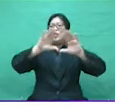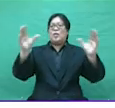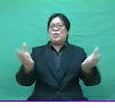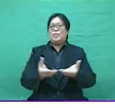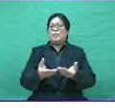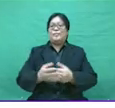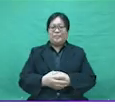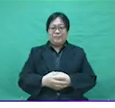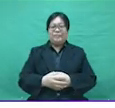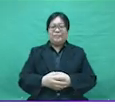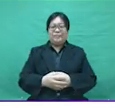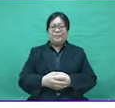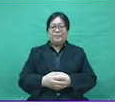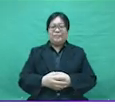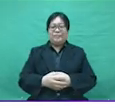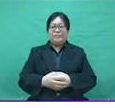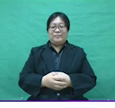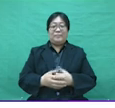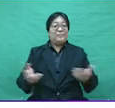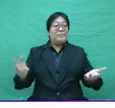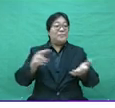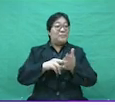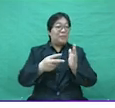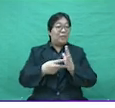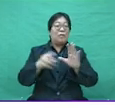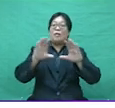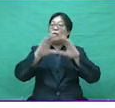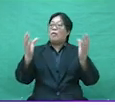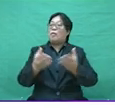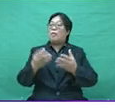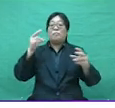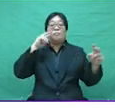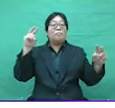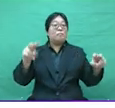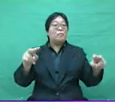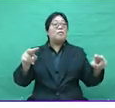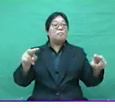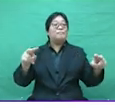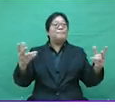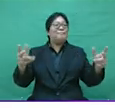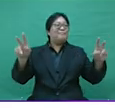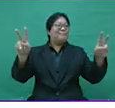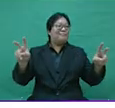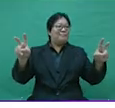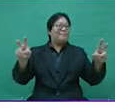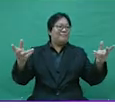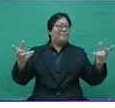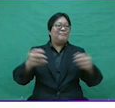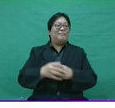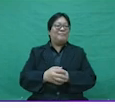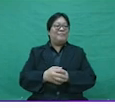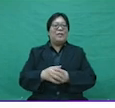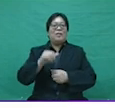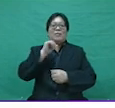as mentioned. And that means the global view has started regarding our issue,